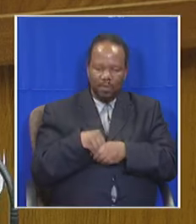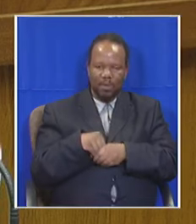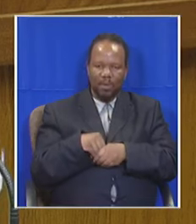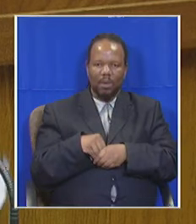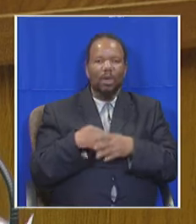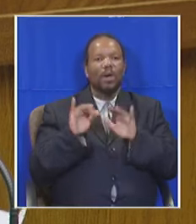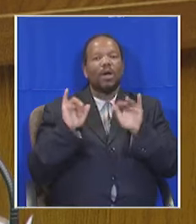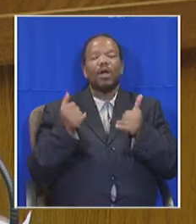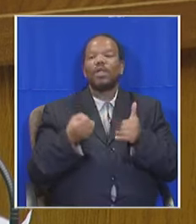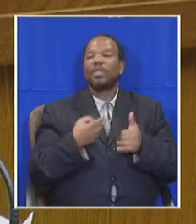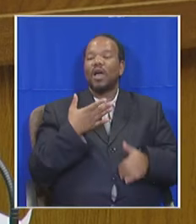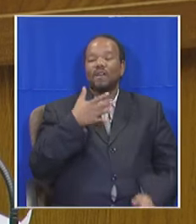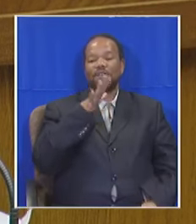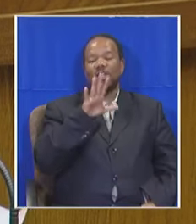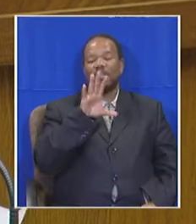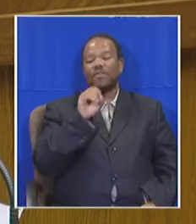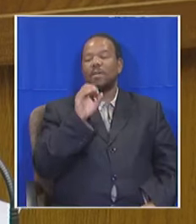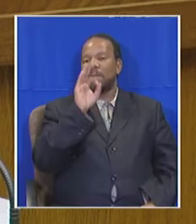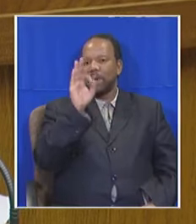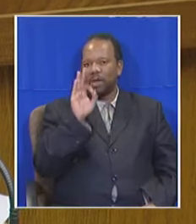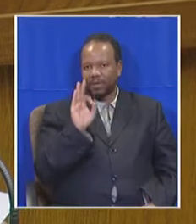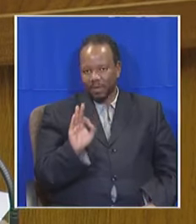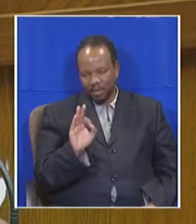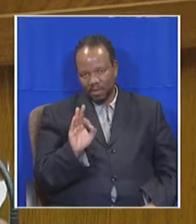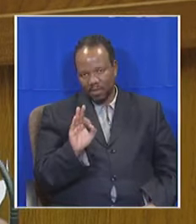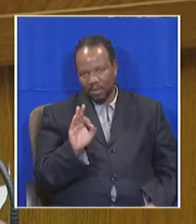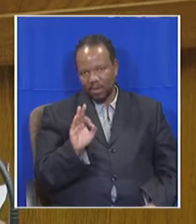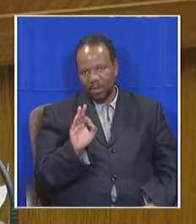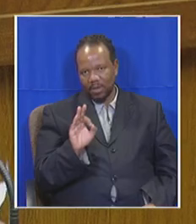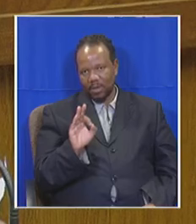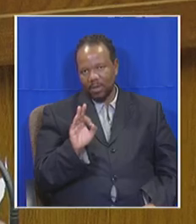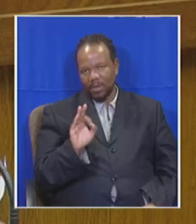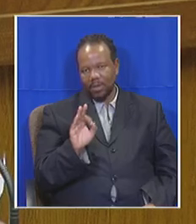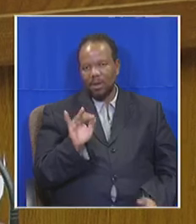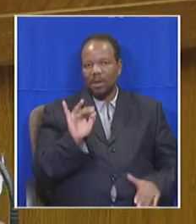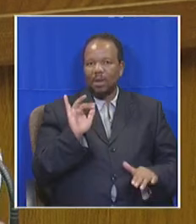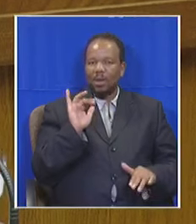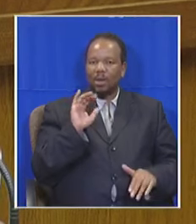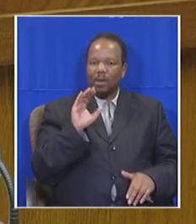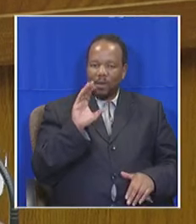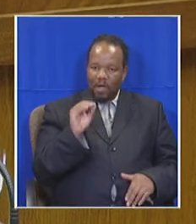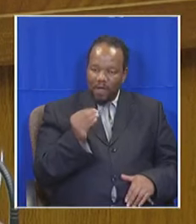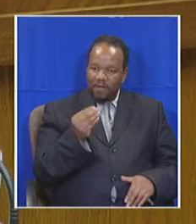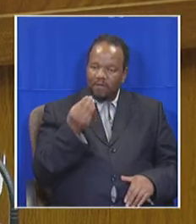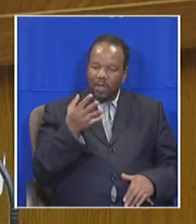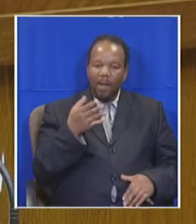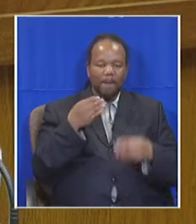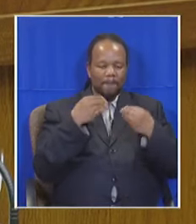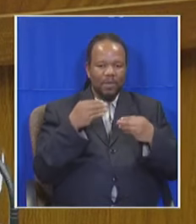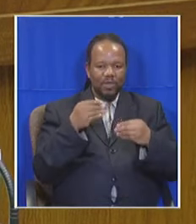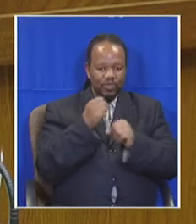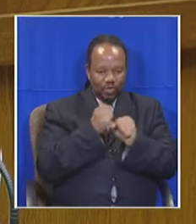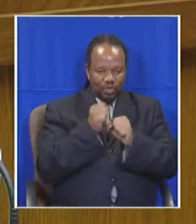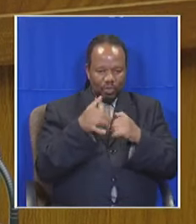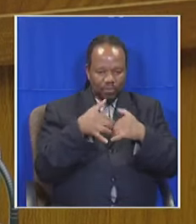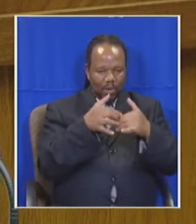constitute 50% of South Africa's population, they are indeed a group worth considering when putting together effective business strategies.